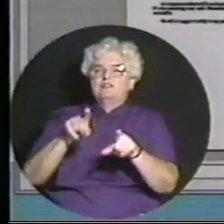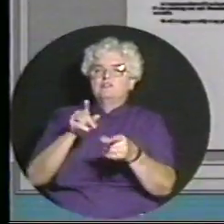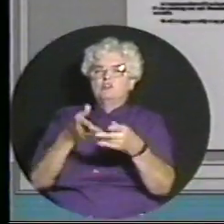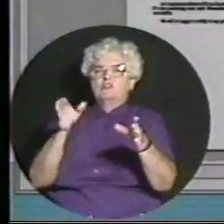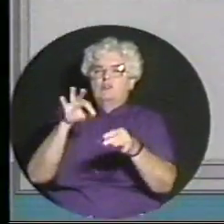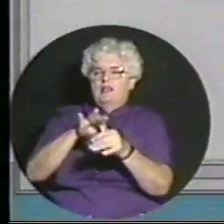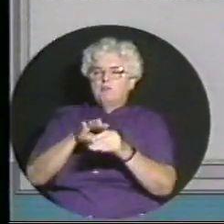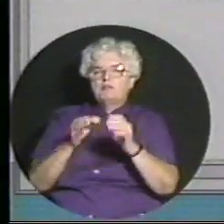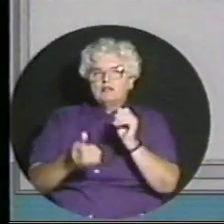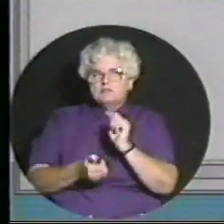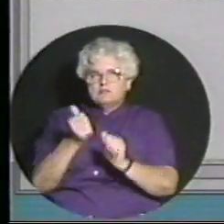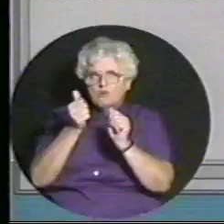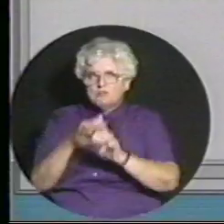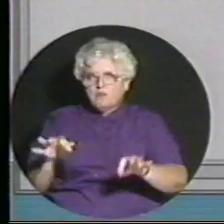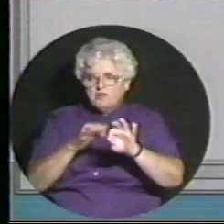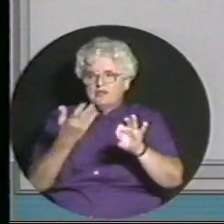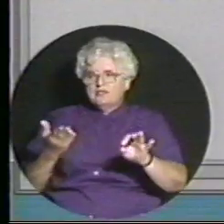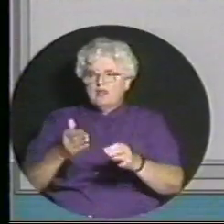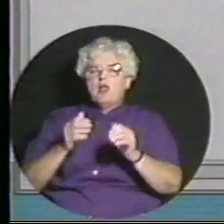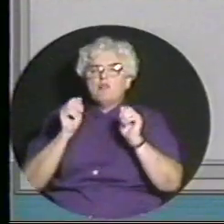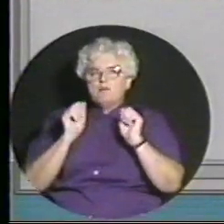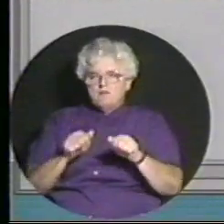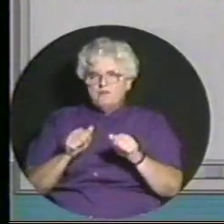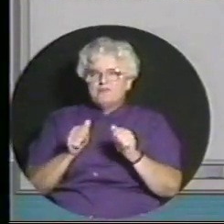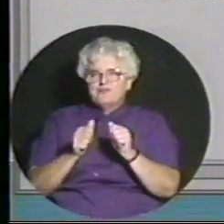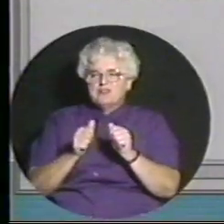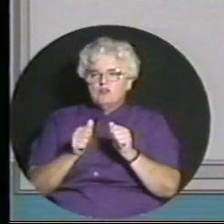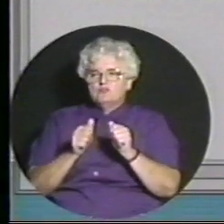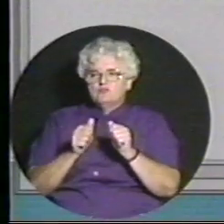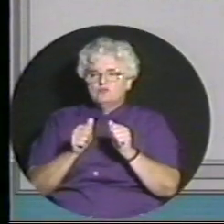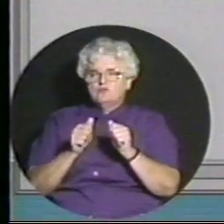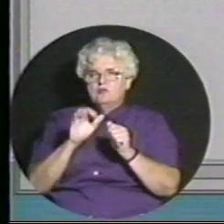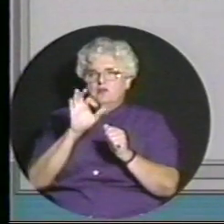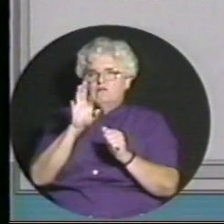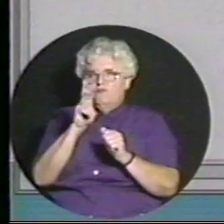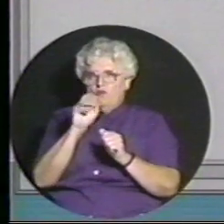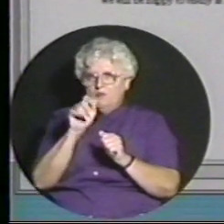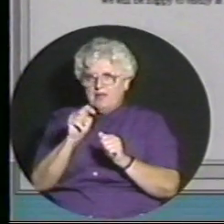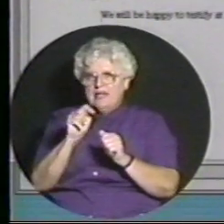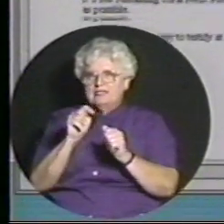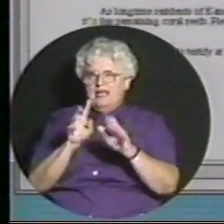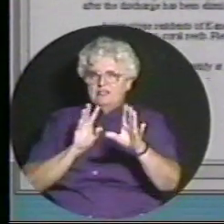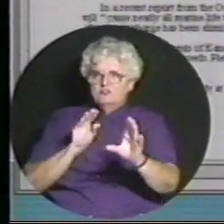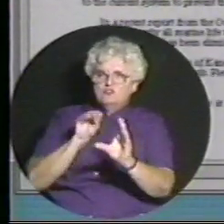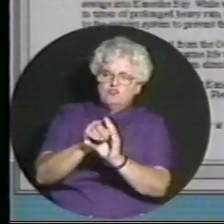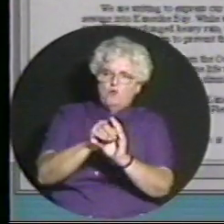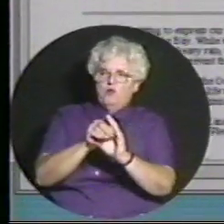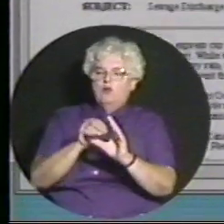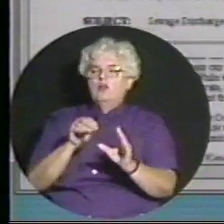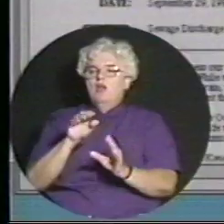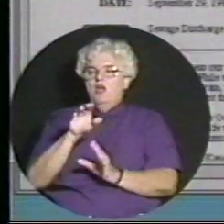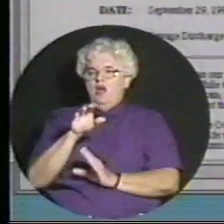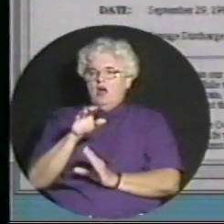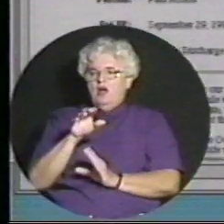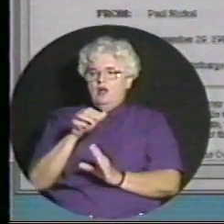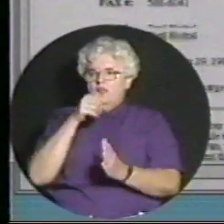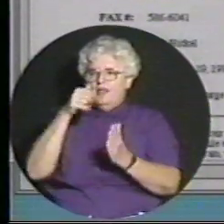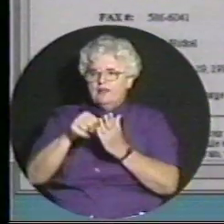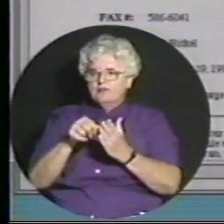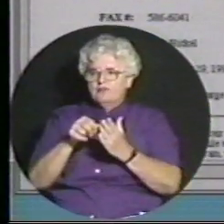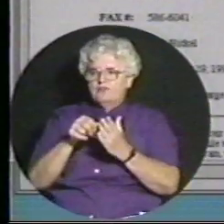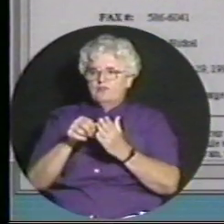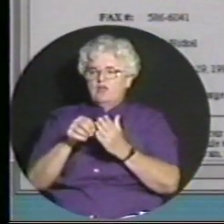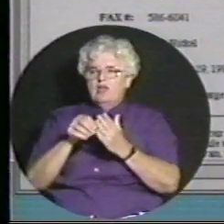far, its most important feature is the ability to easily format and store letters and faxes, a feature that is already giving users of